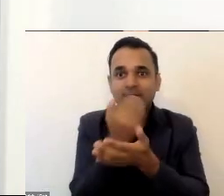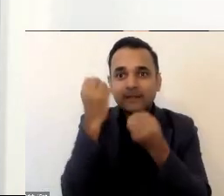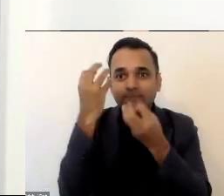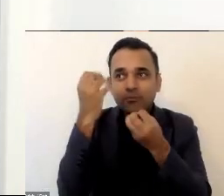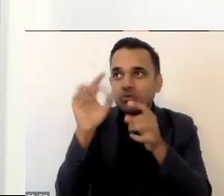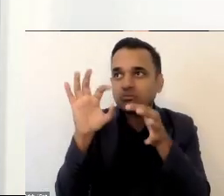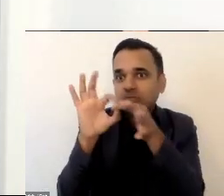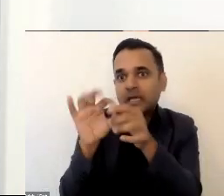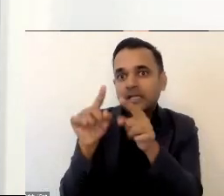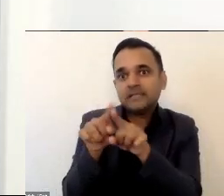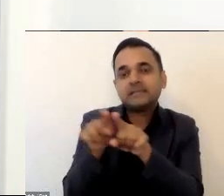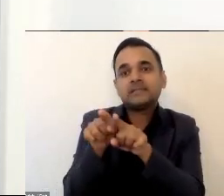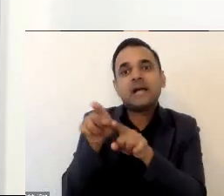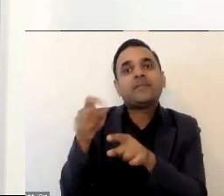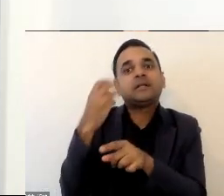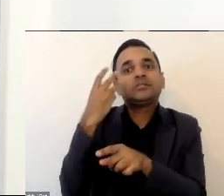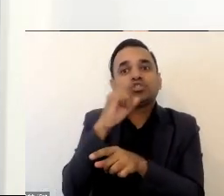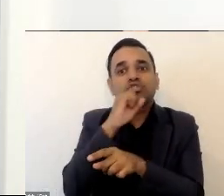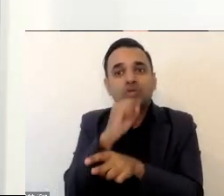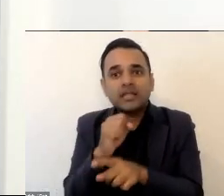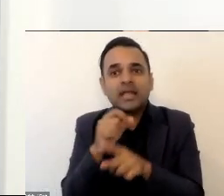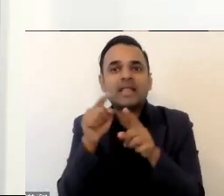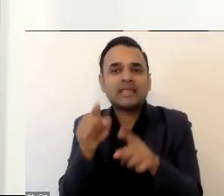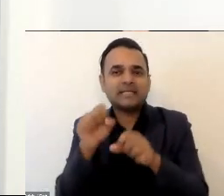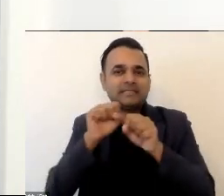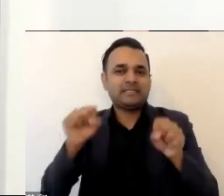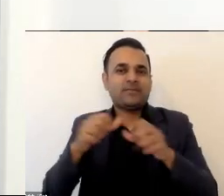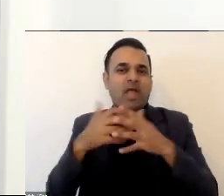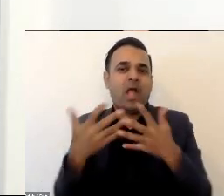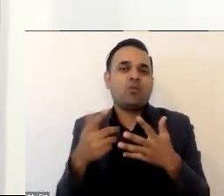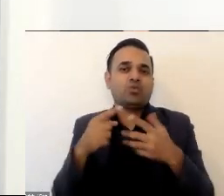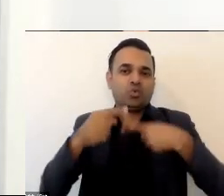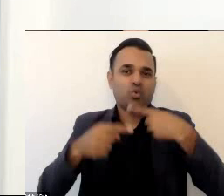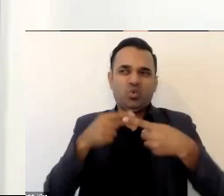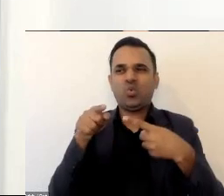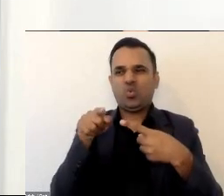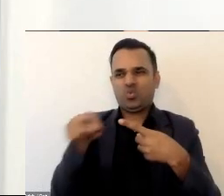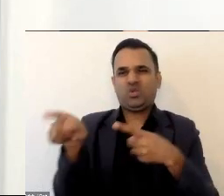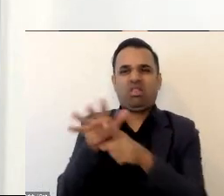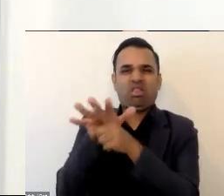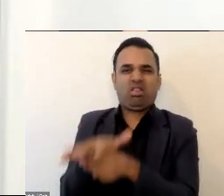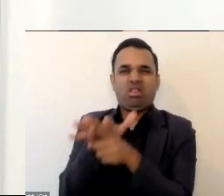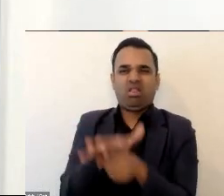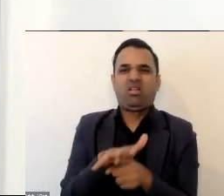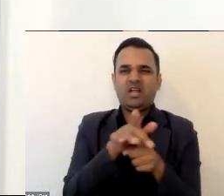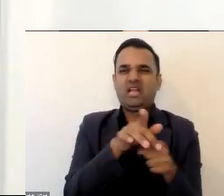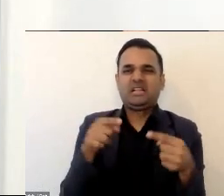feature, but to keep it in there and make sure that the data scientists